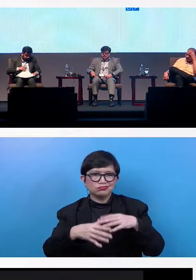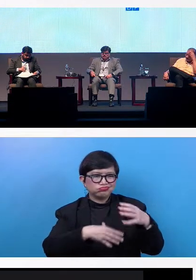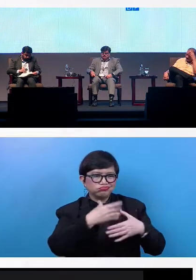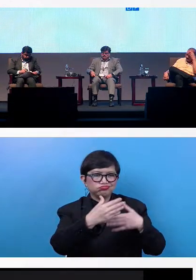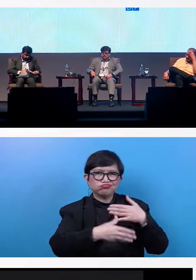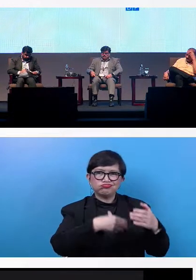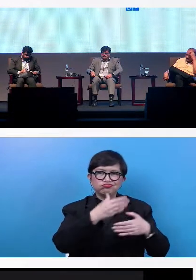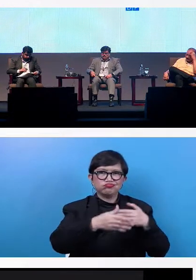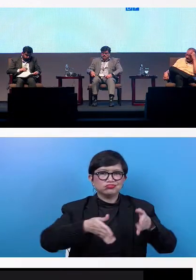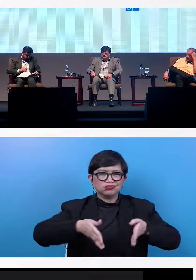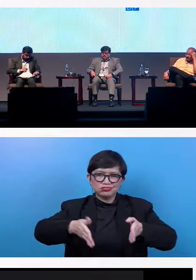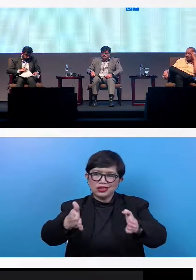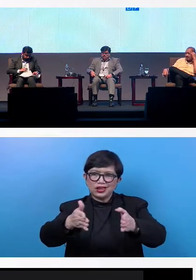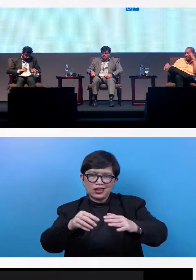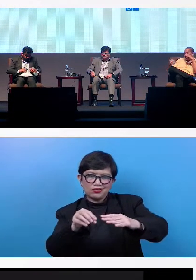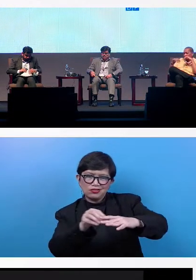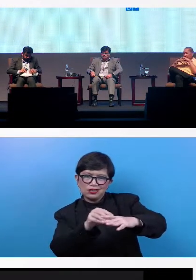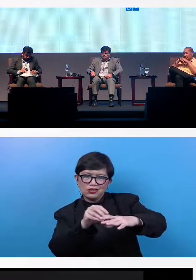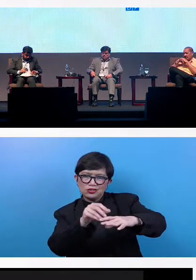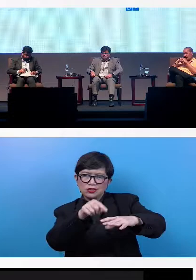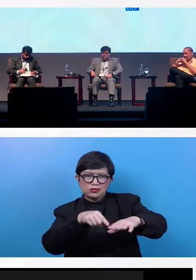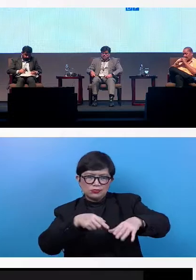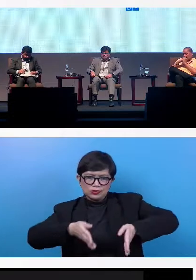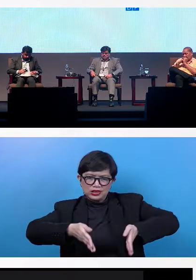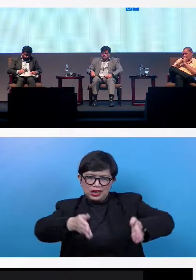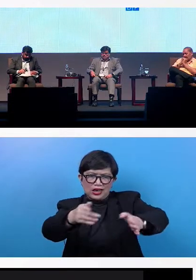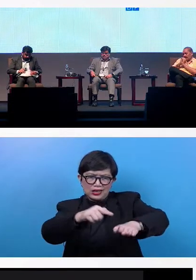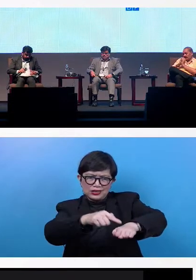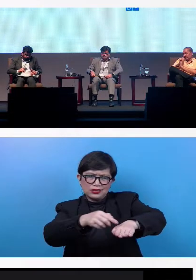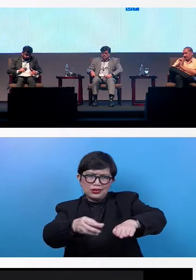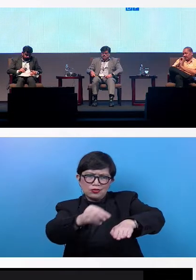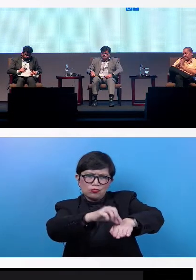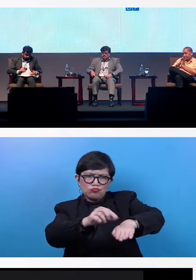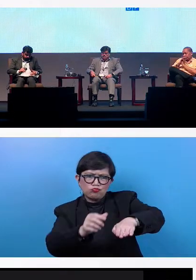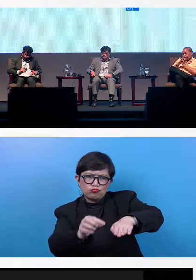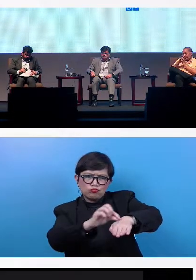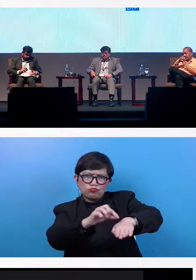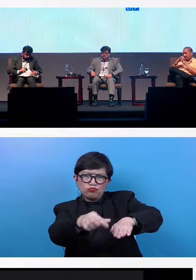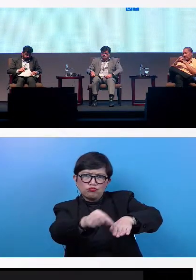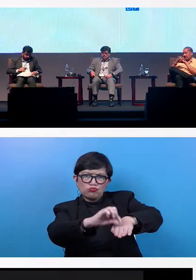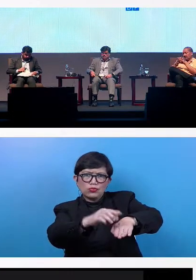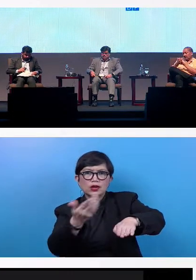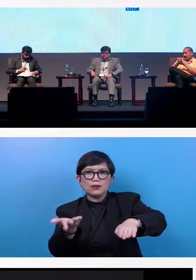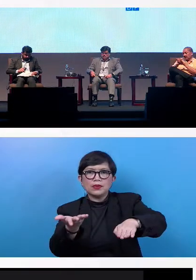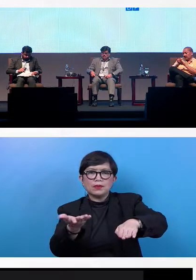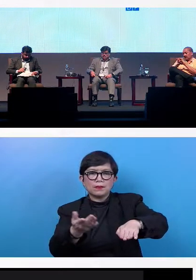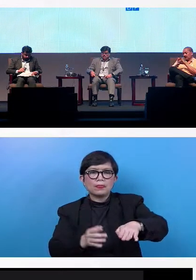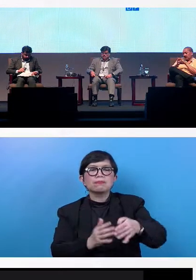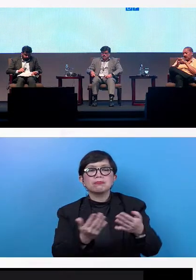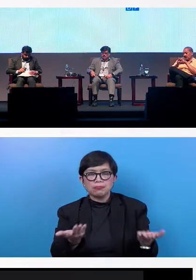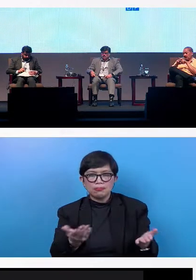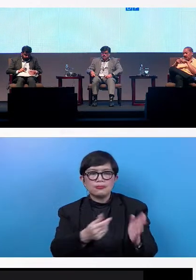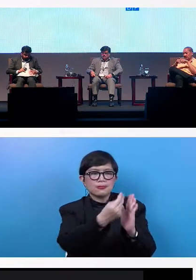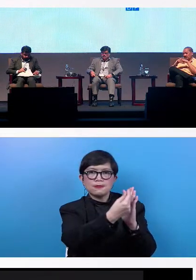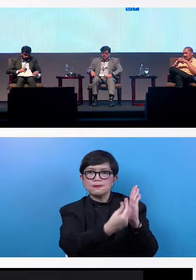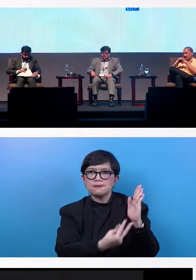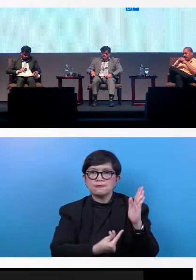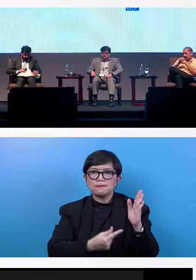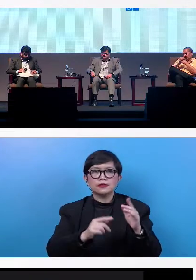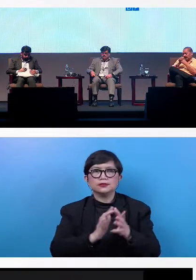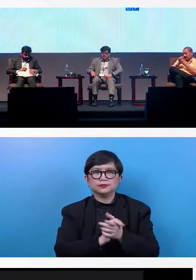a major highway. But equally, there are other domains like finance, like the environment, and of course, like